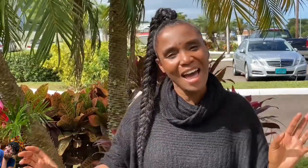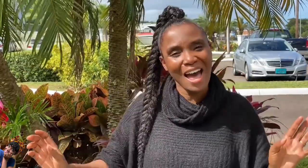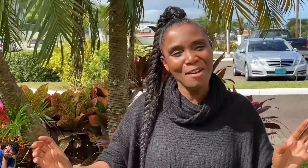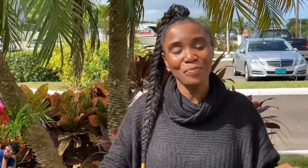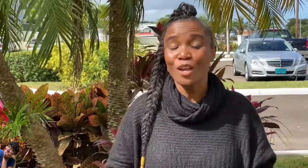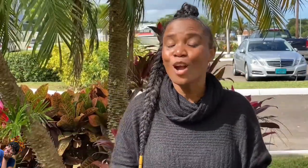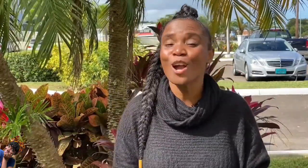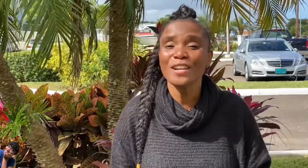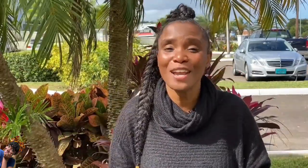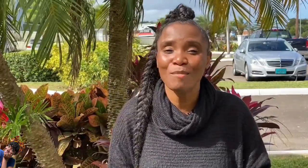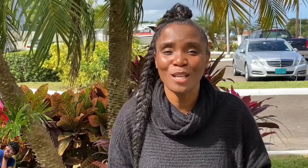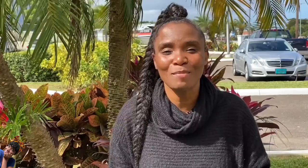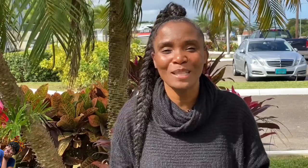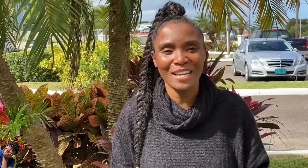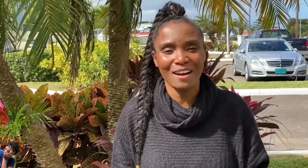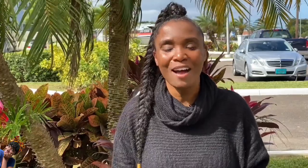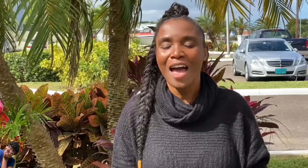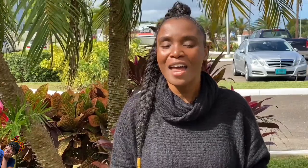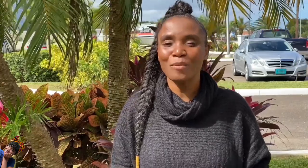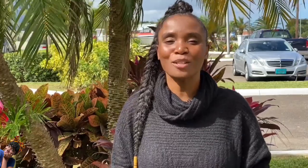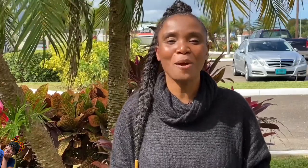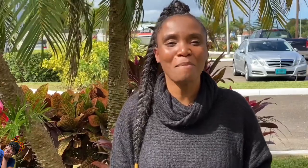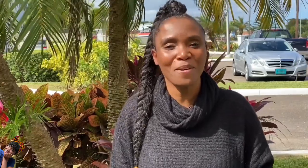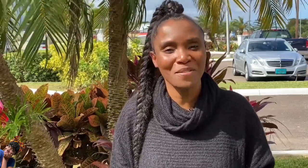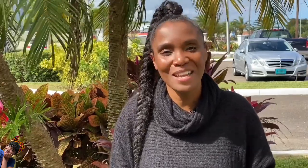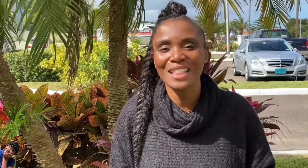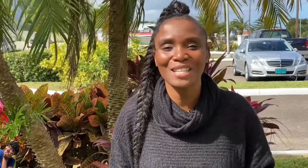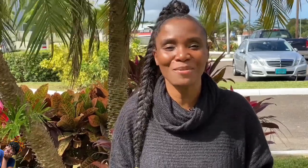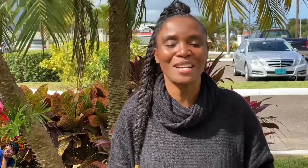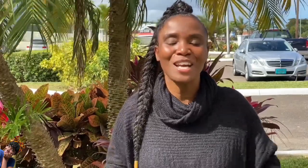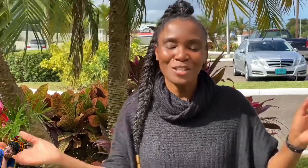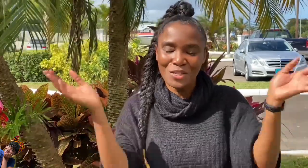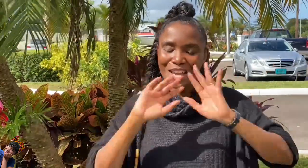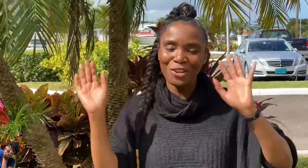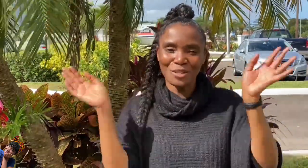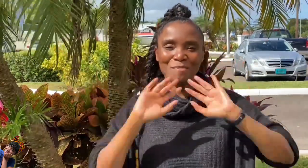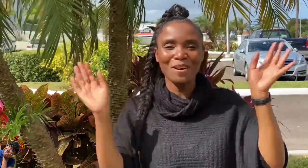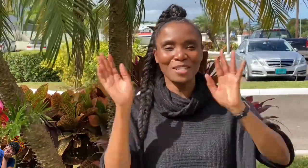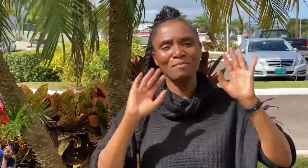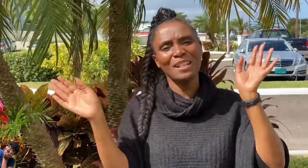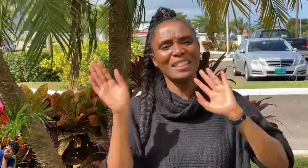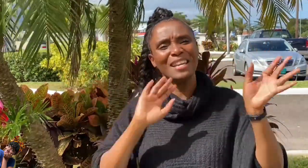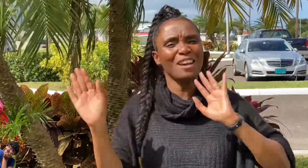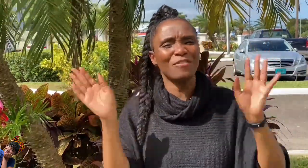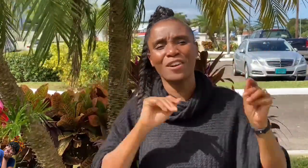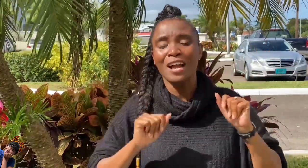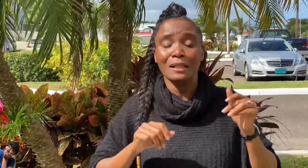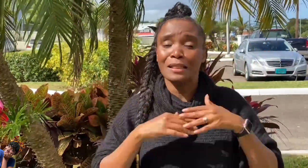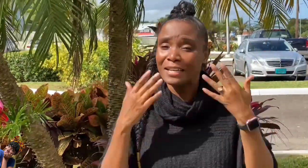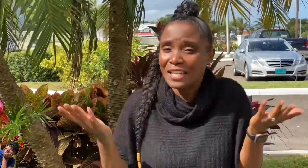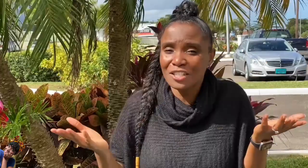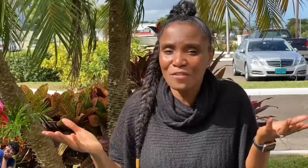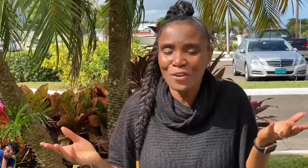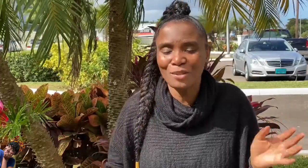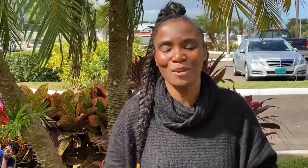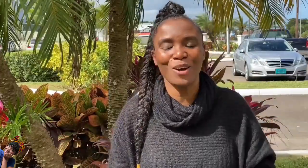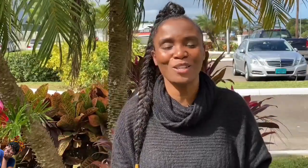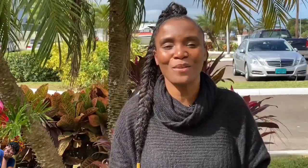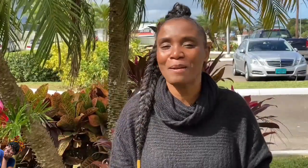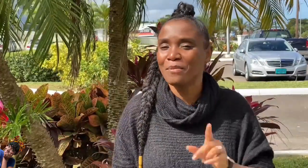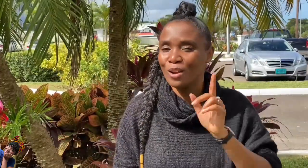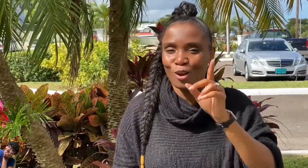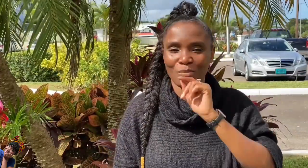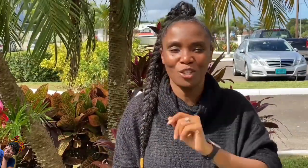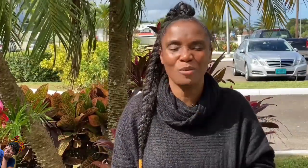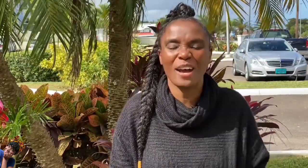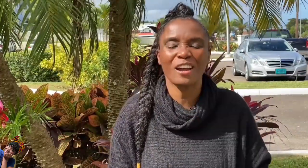long time. Her name is Malia, and it was her birthday this week. So thank you so much, Malia, for lending us your voice. But also,